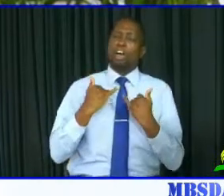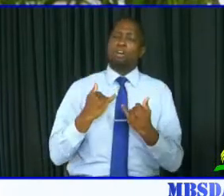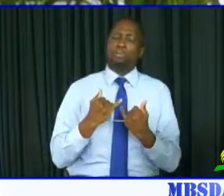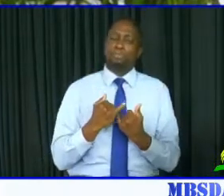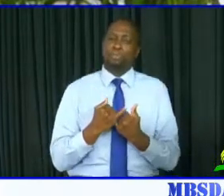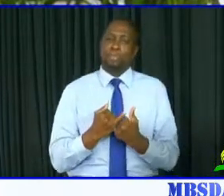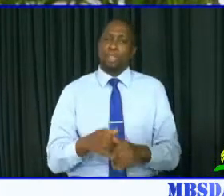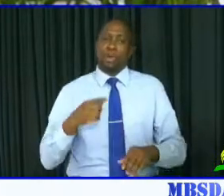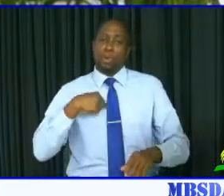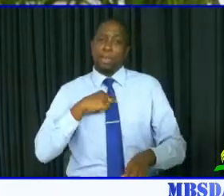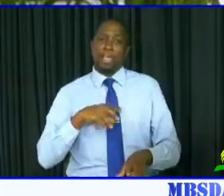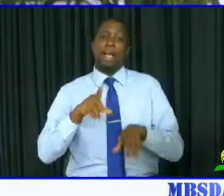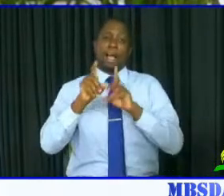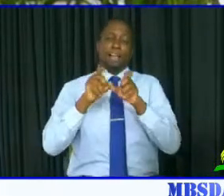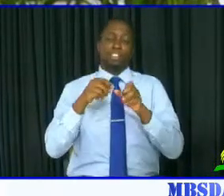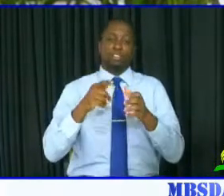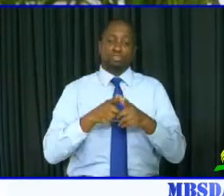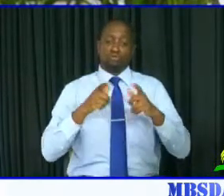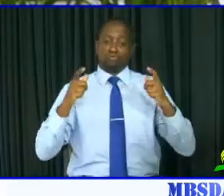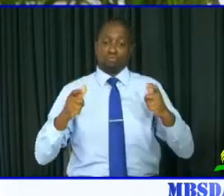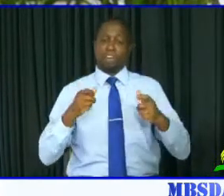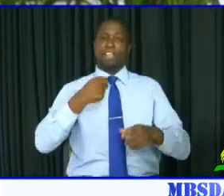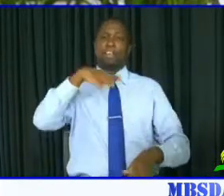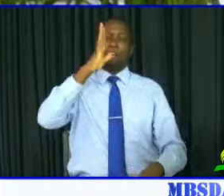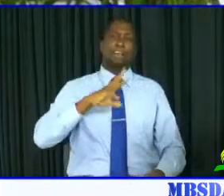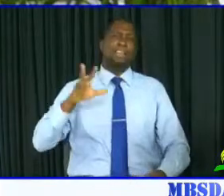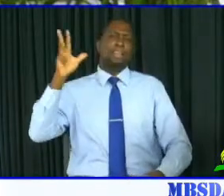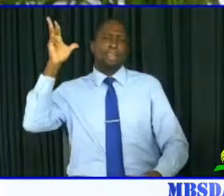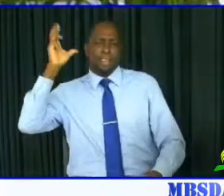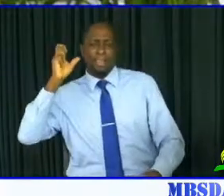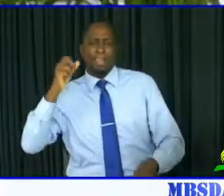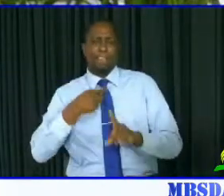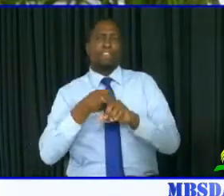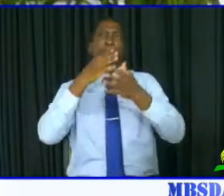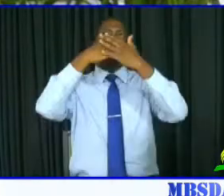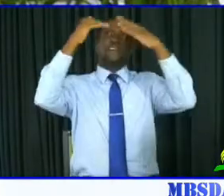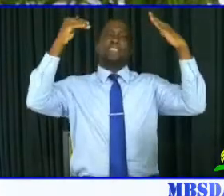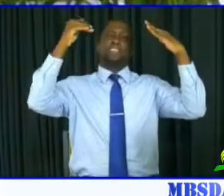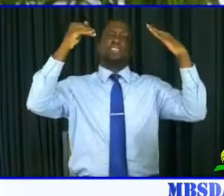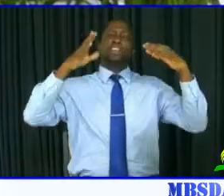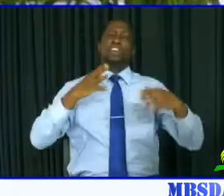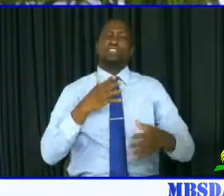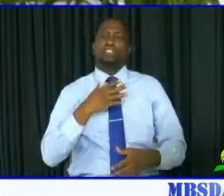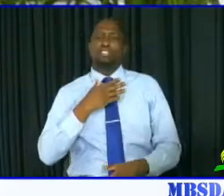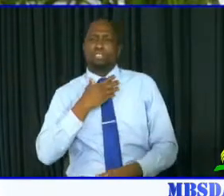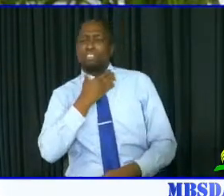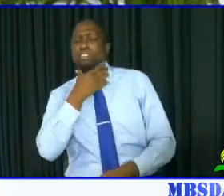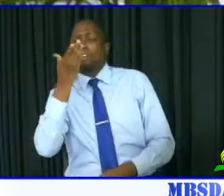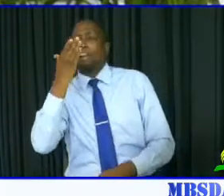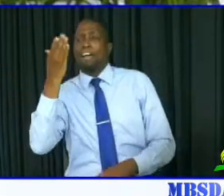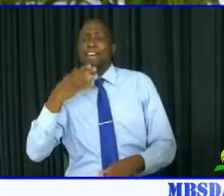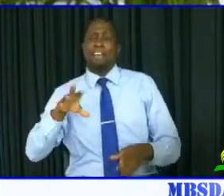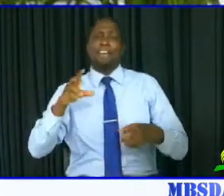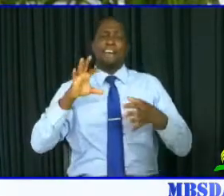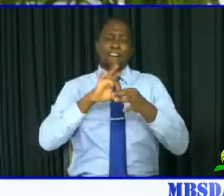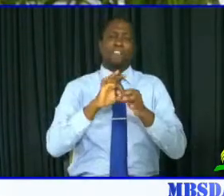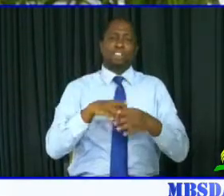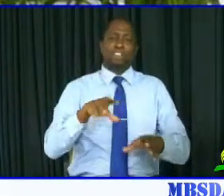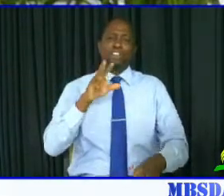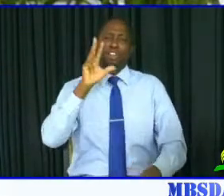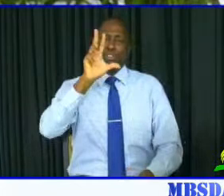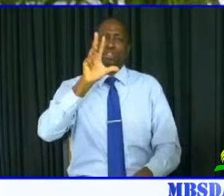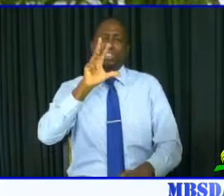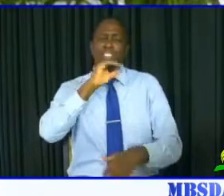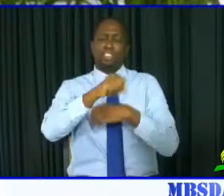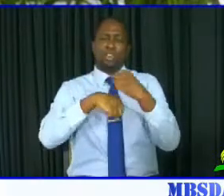are asking you, great God of Israel, to hear from heaven the cry of Jode Peart, who that three-year-old who